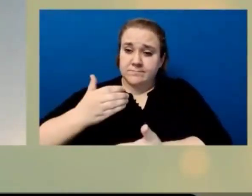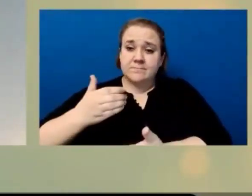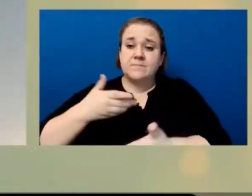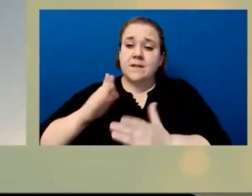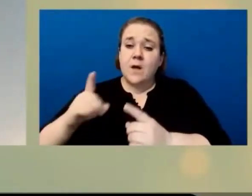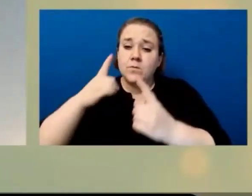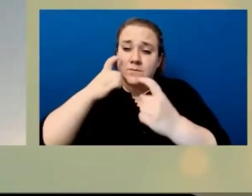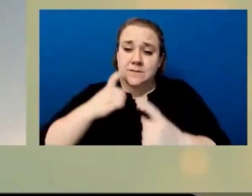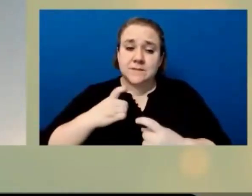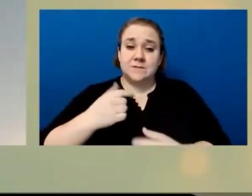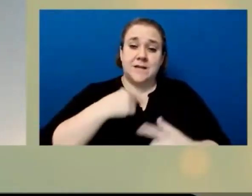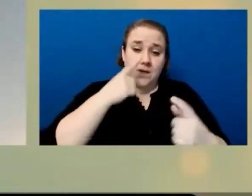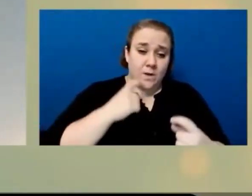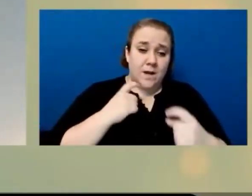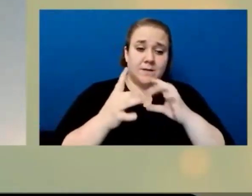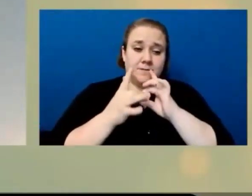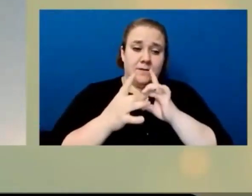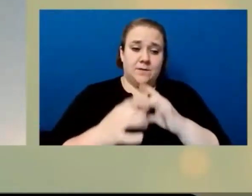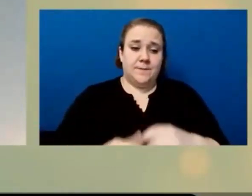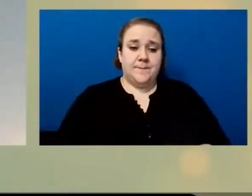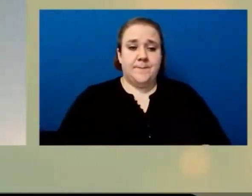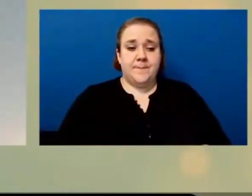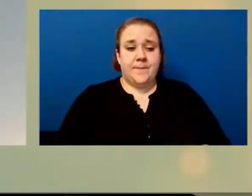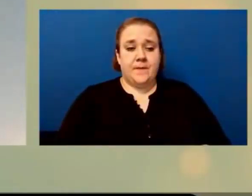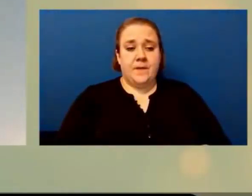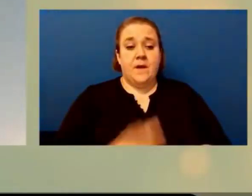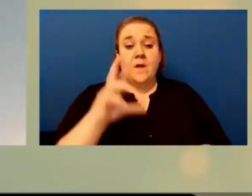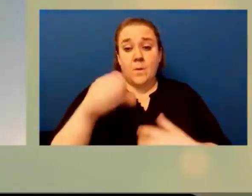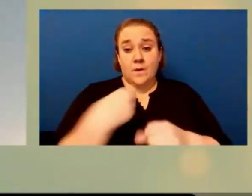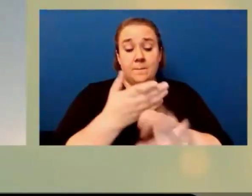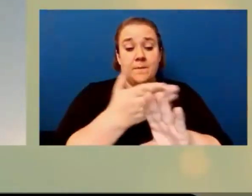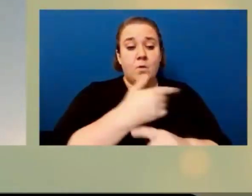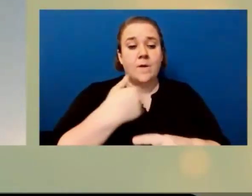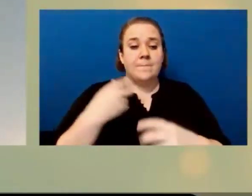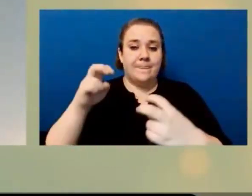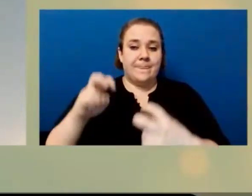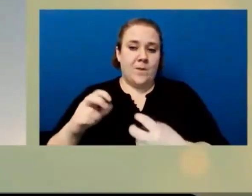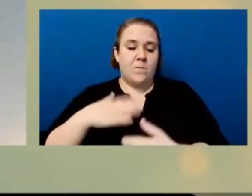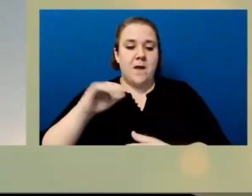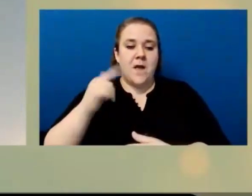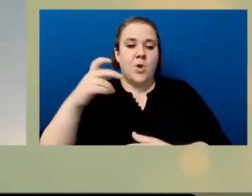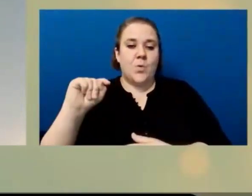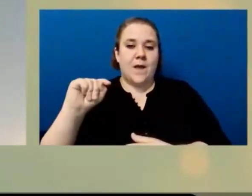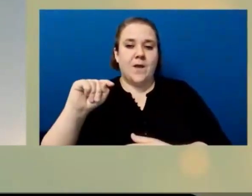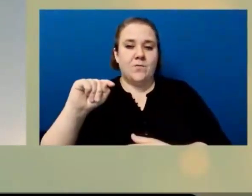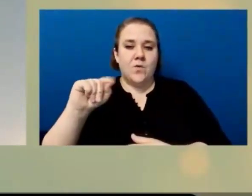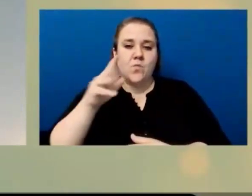over a notch worn smooth by wagon wheel and worrying of women. I'm